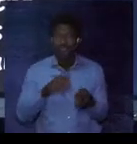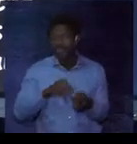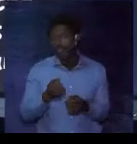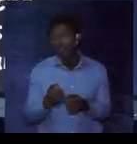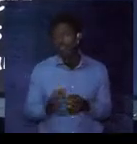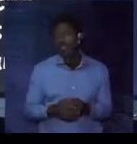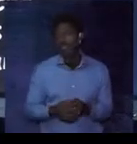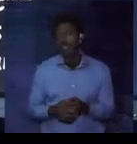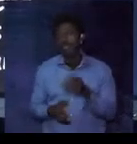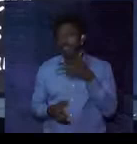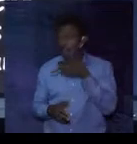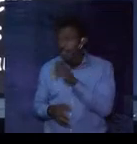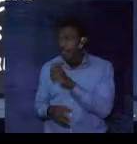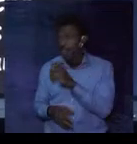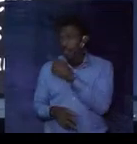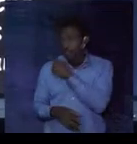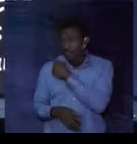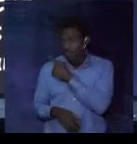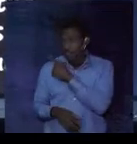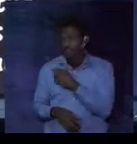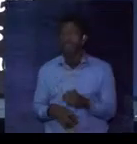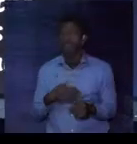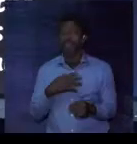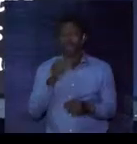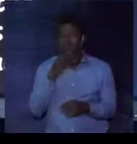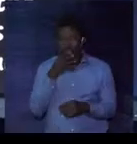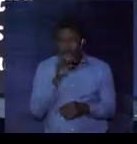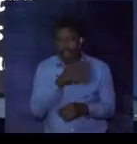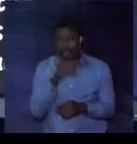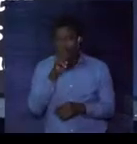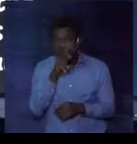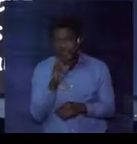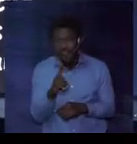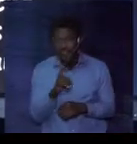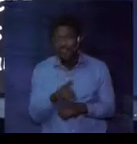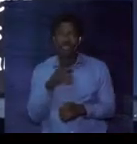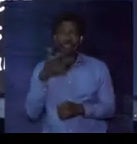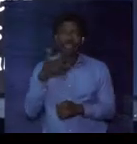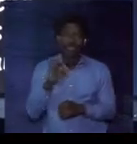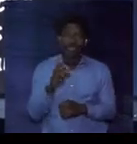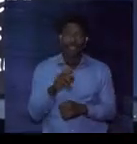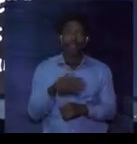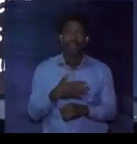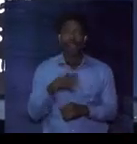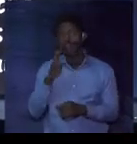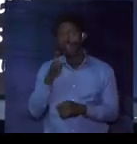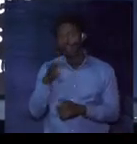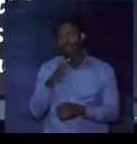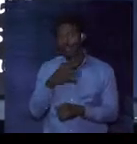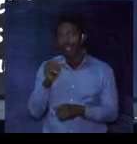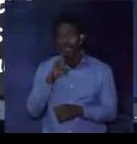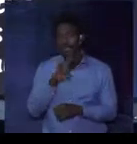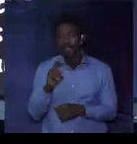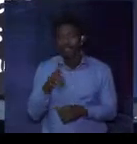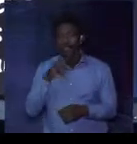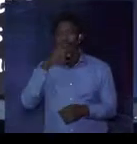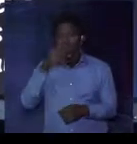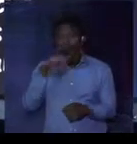is what? Just pronounce the 3 digits. This is 300, and this is 421.